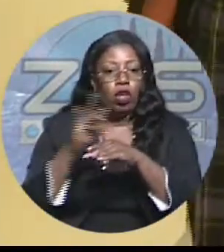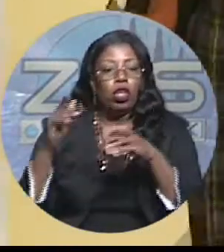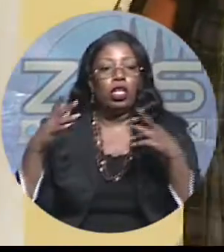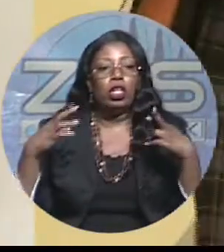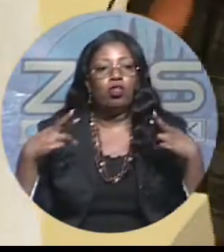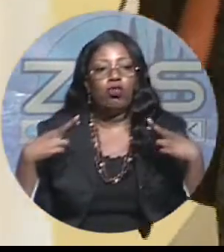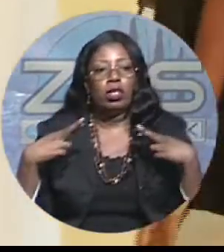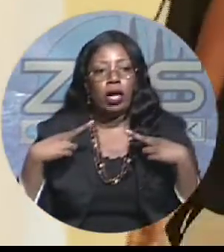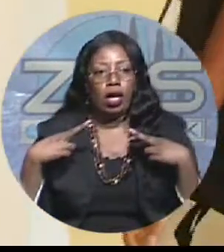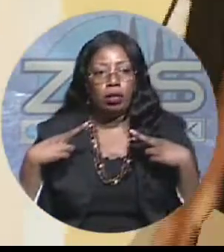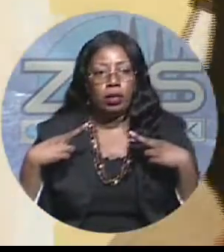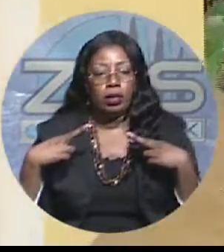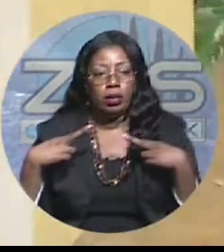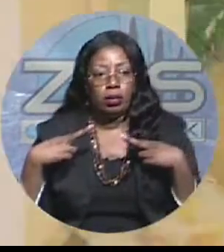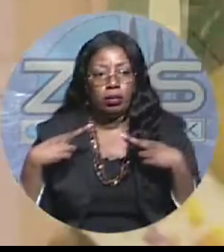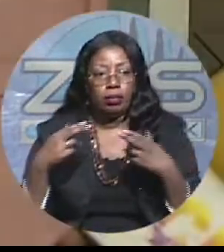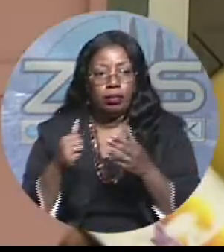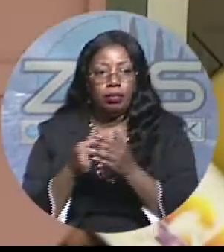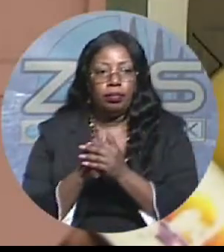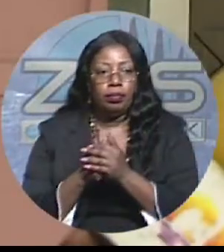retirement.